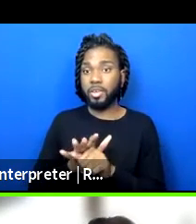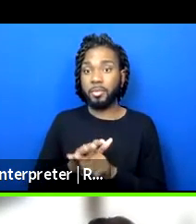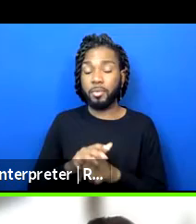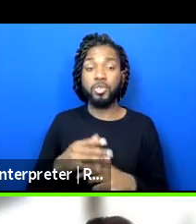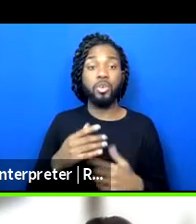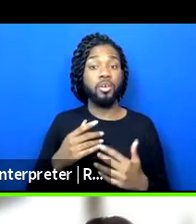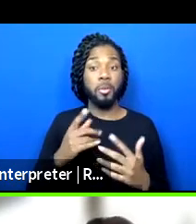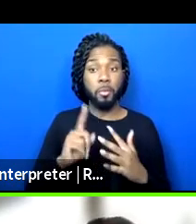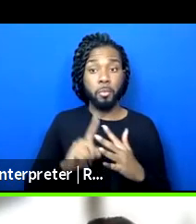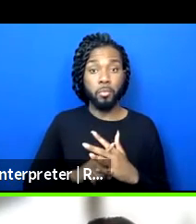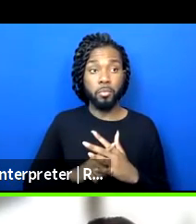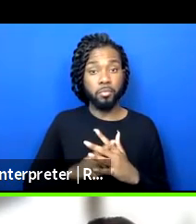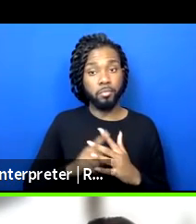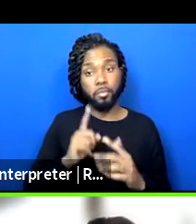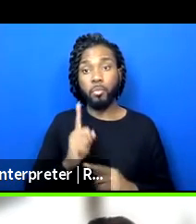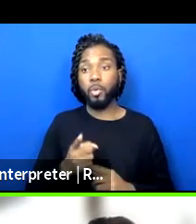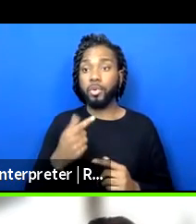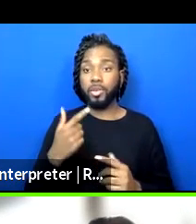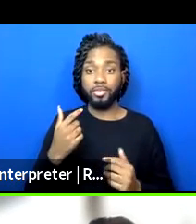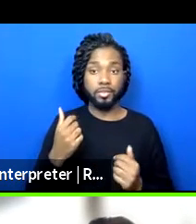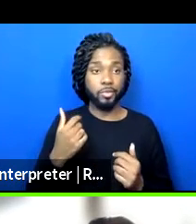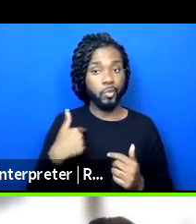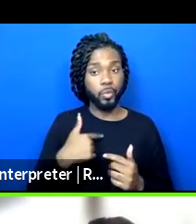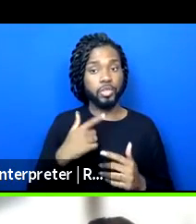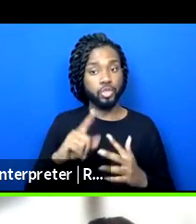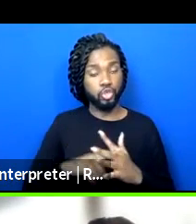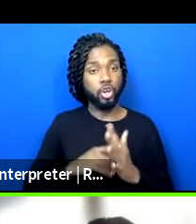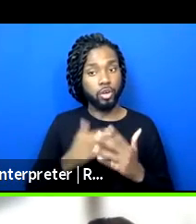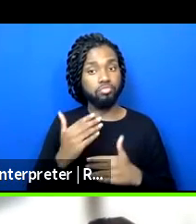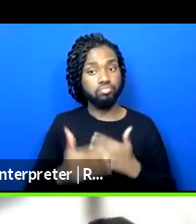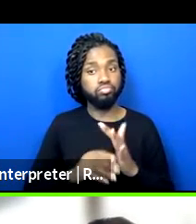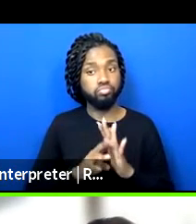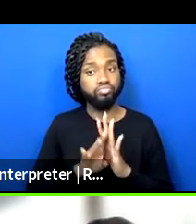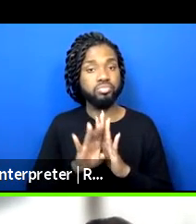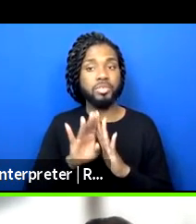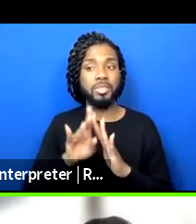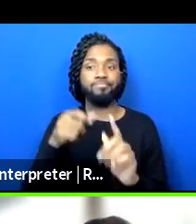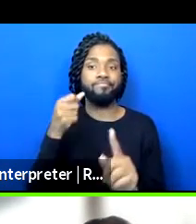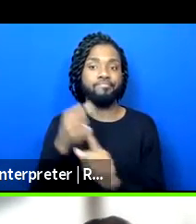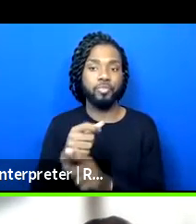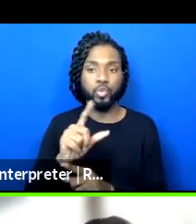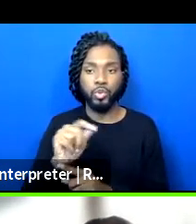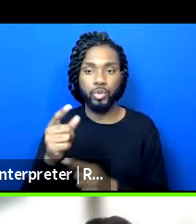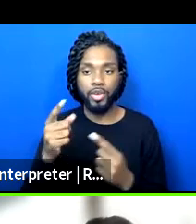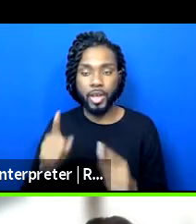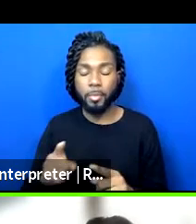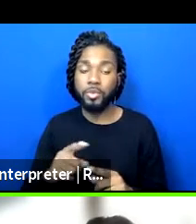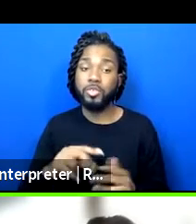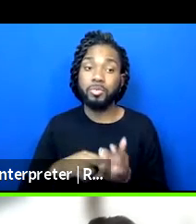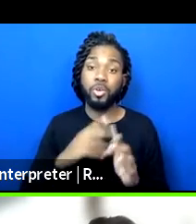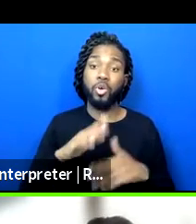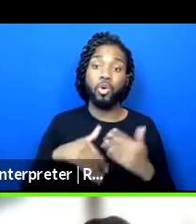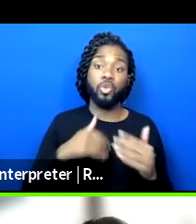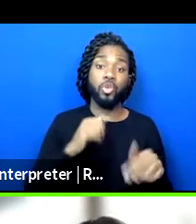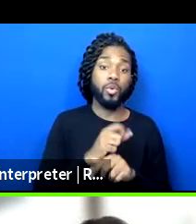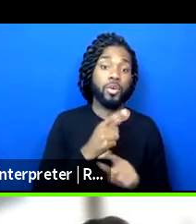footing, 2020 happened. So all of the effort and work that had been going on since 2007,